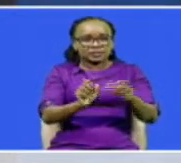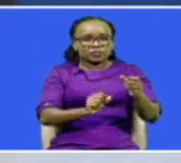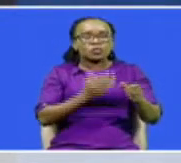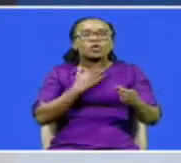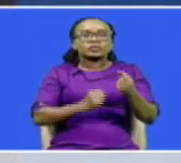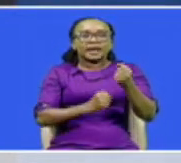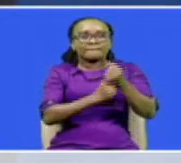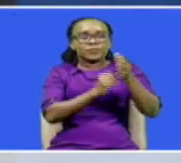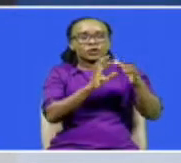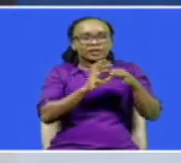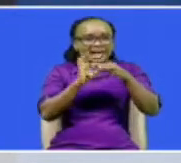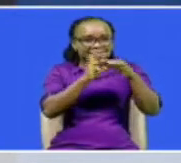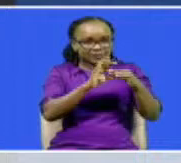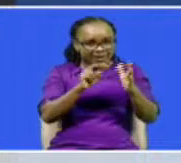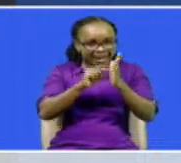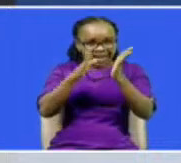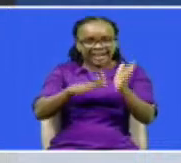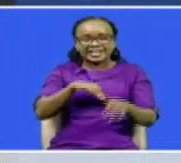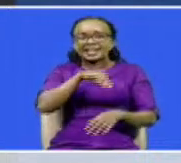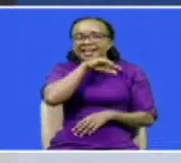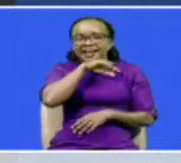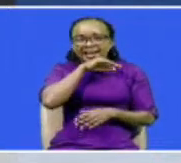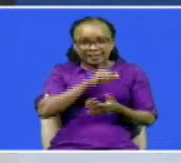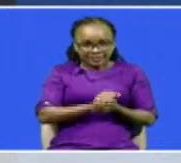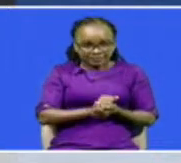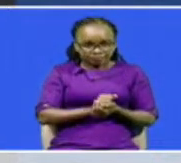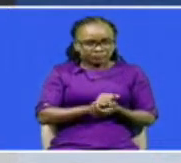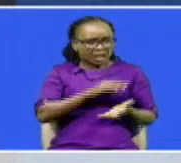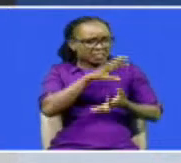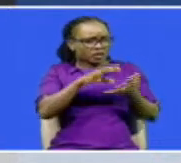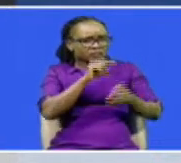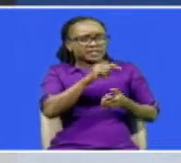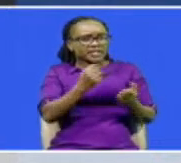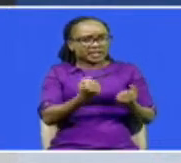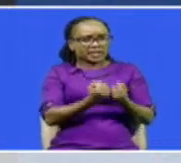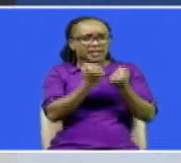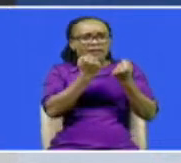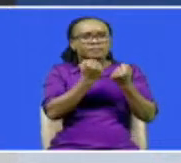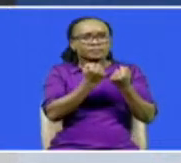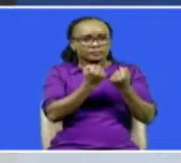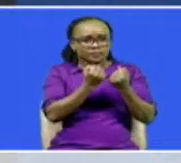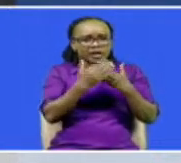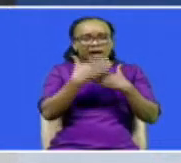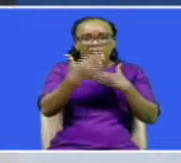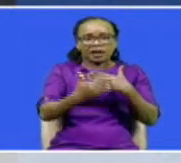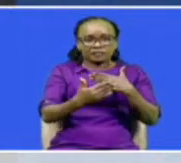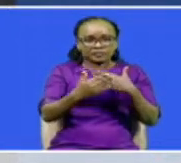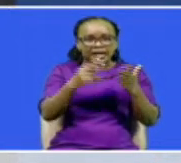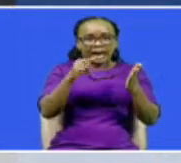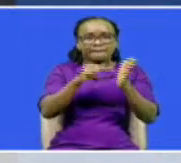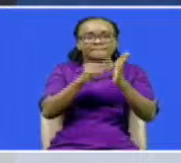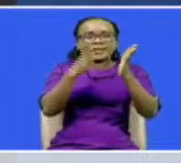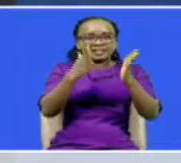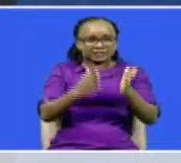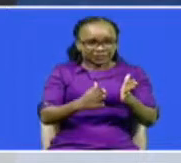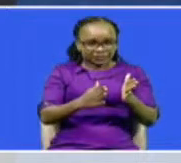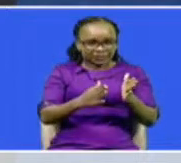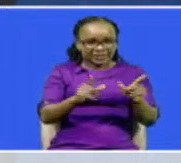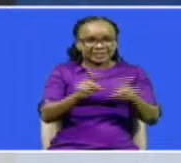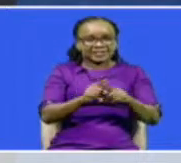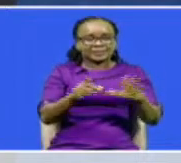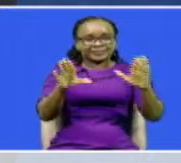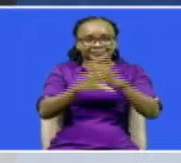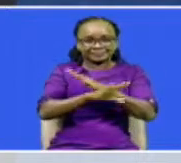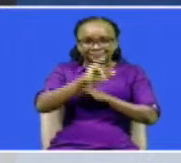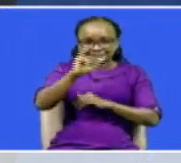la Umoja presidential candidate Raila Odinga. The confusion came to the fore after the presidential candidate and his running mate,